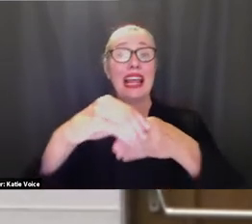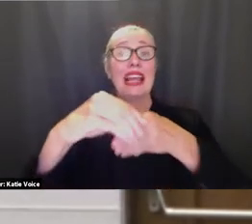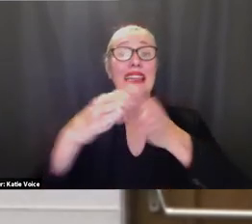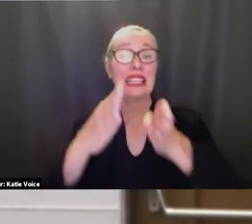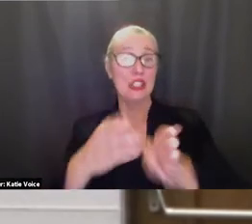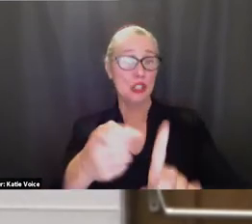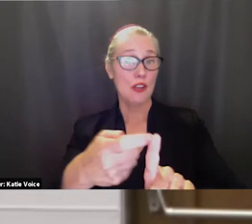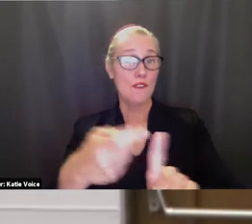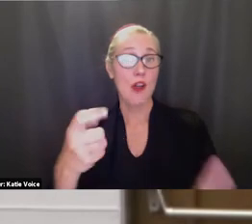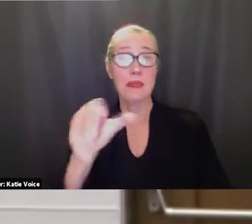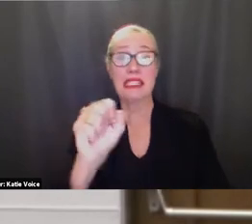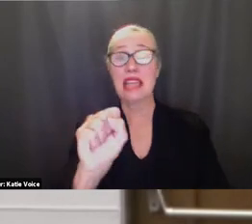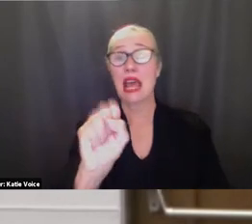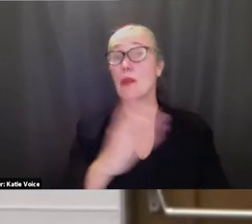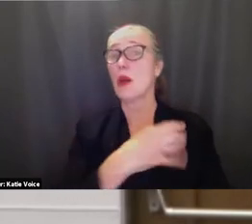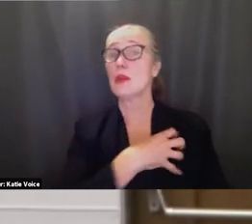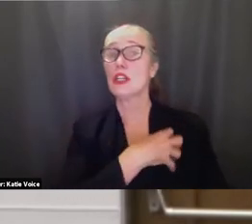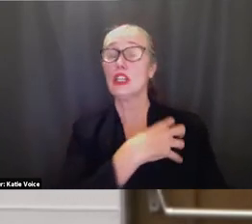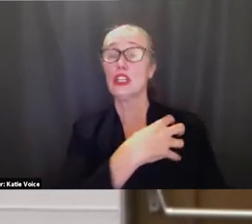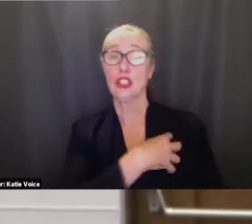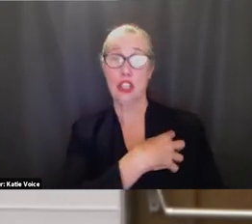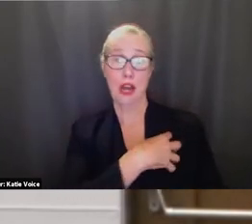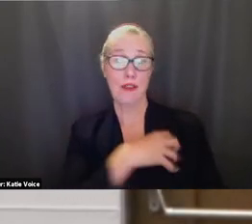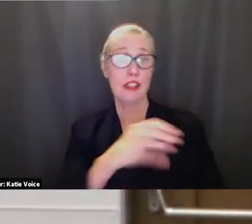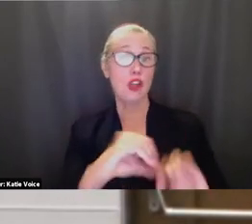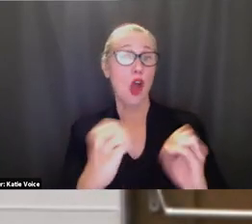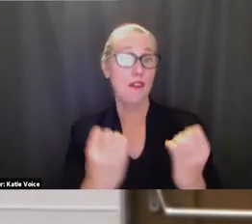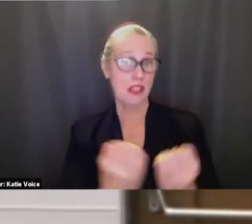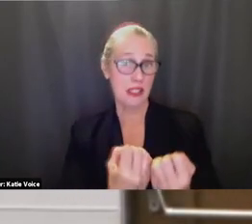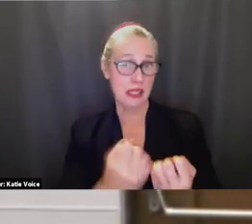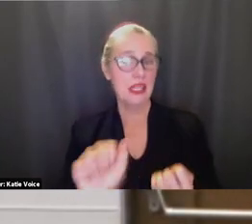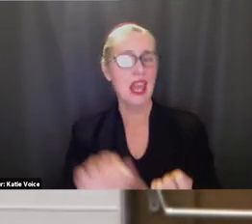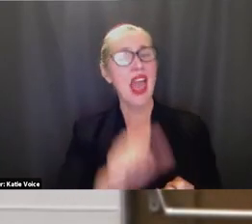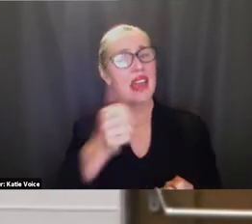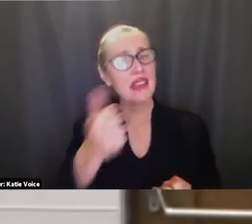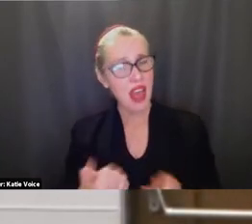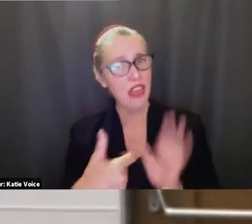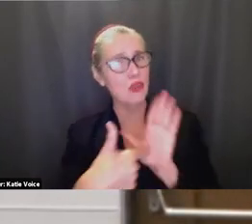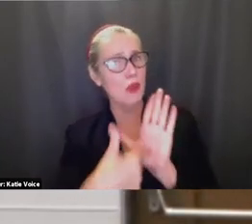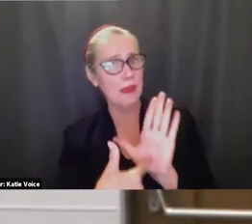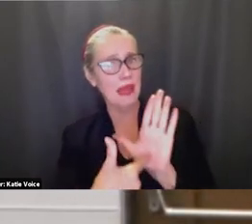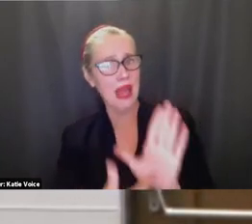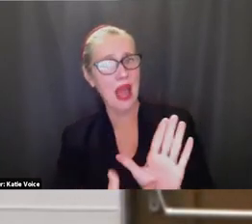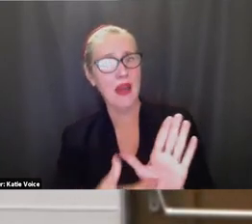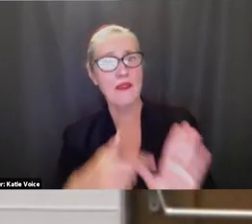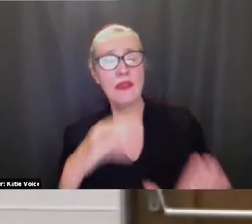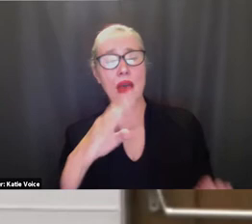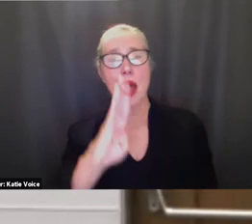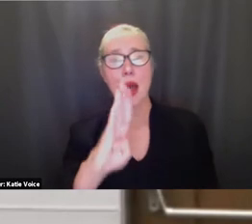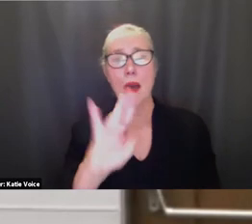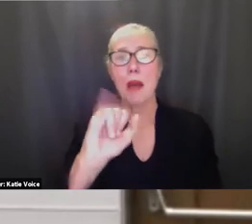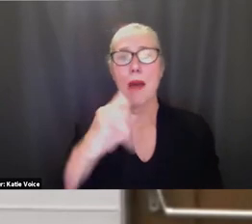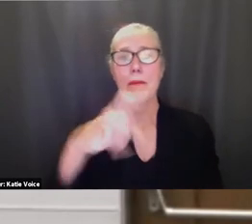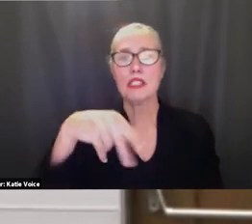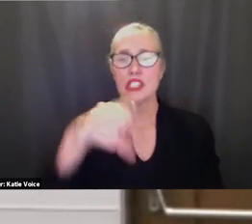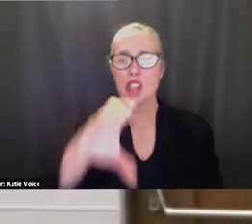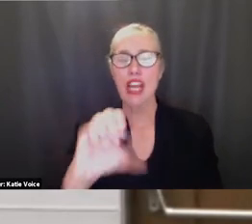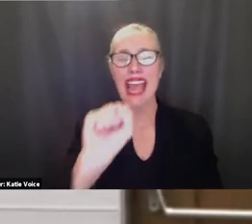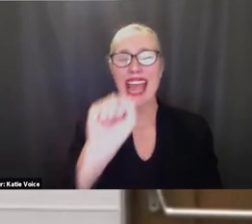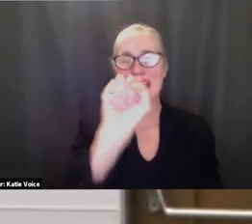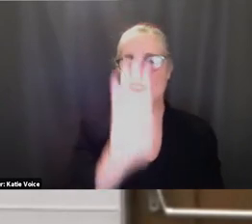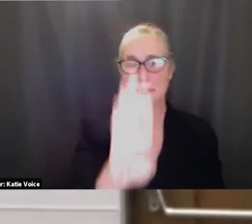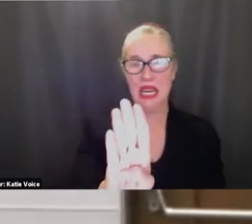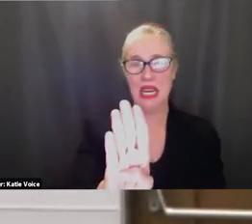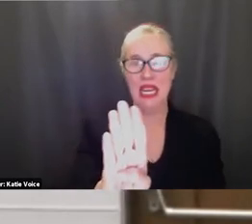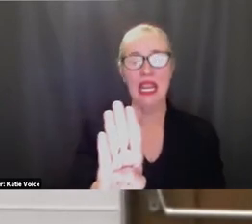from the santa barbara sheriff's office and representatives of cops off campus sb um the ethnic